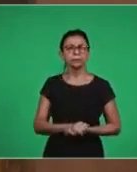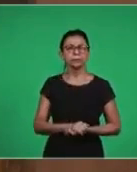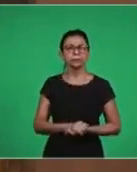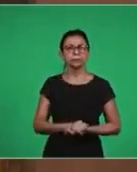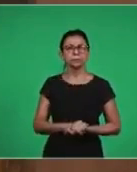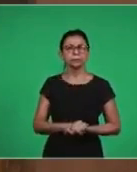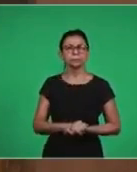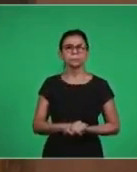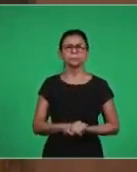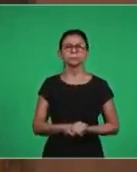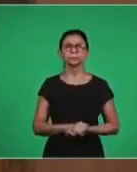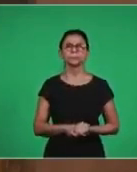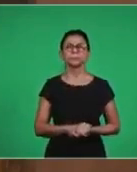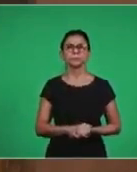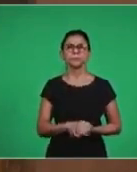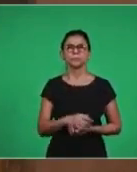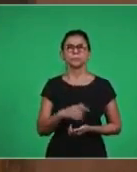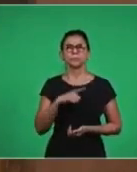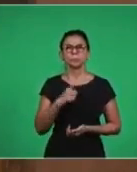determined.